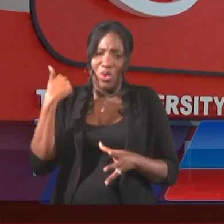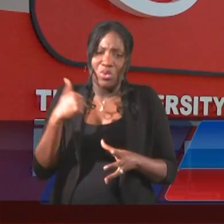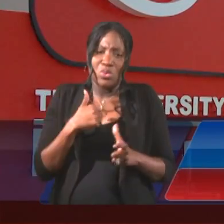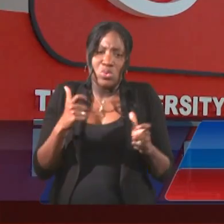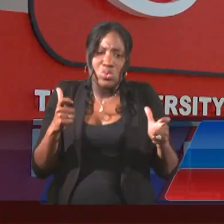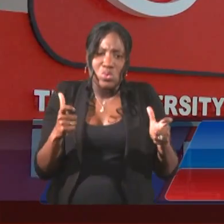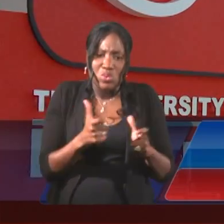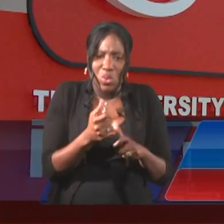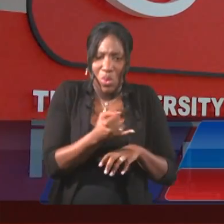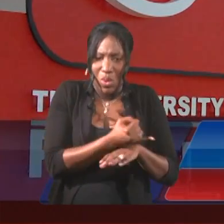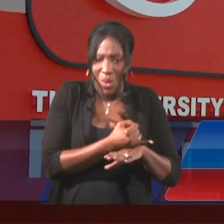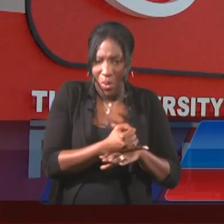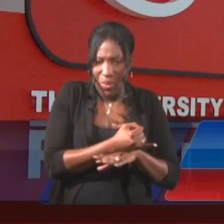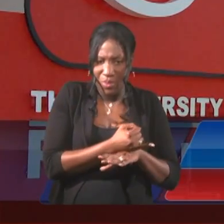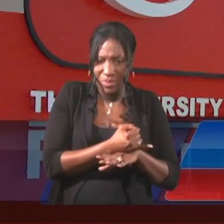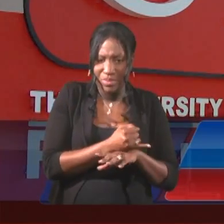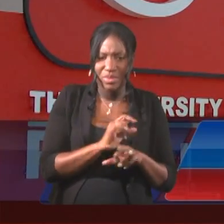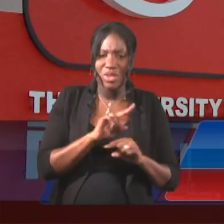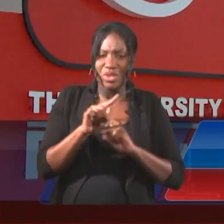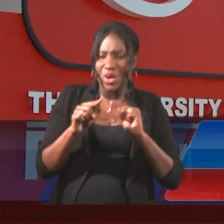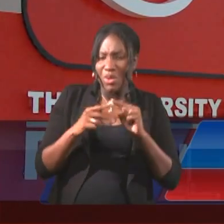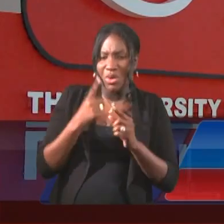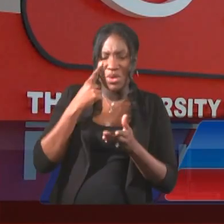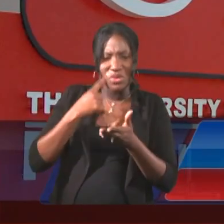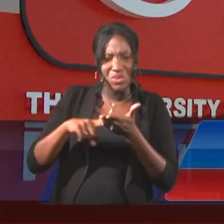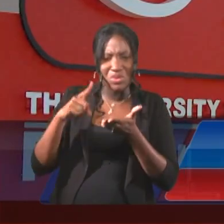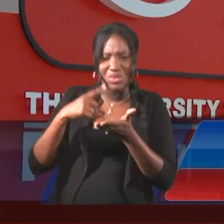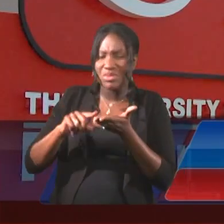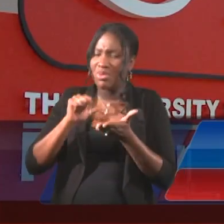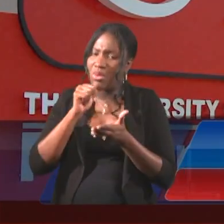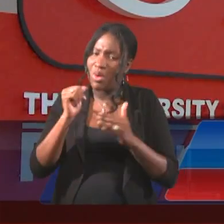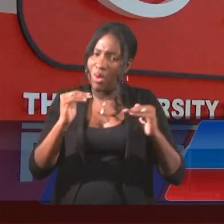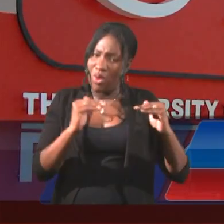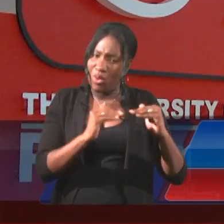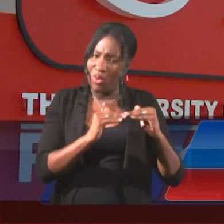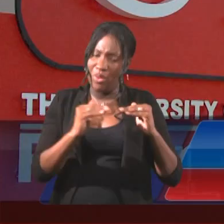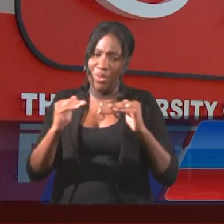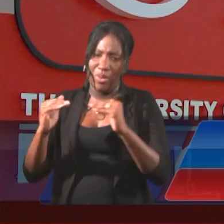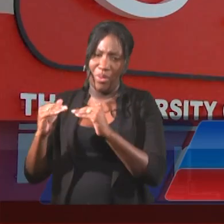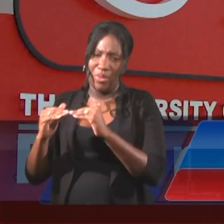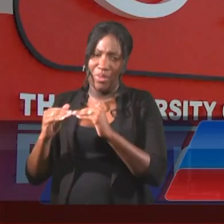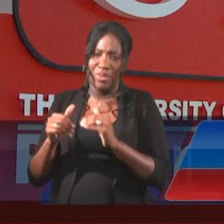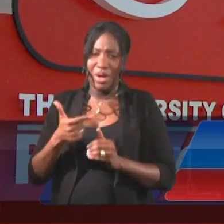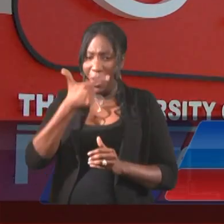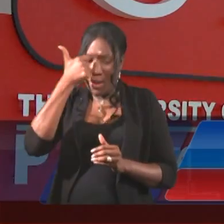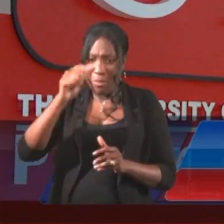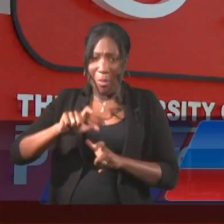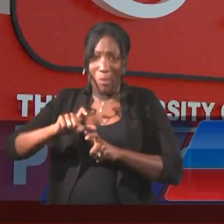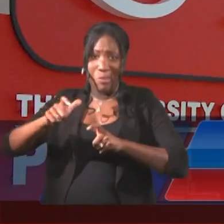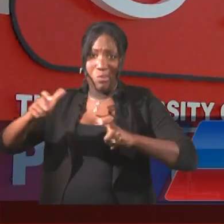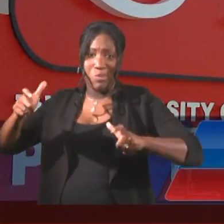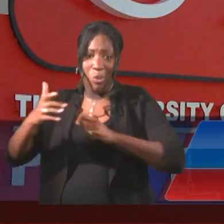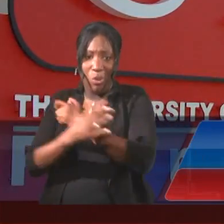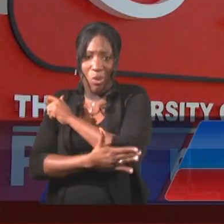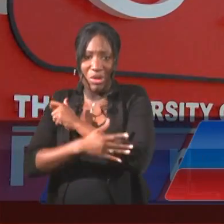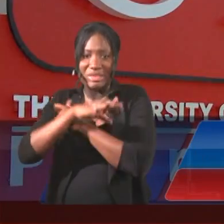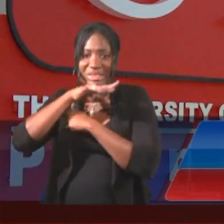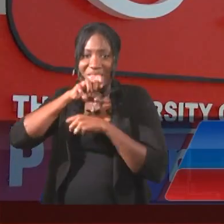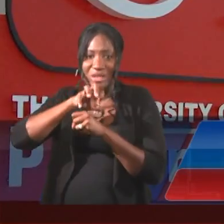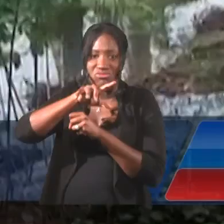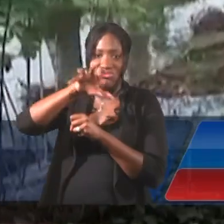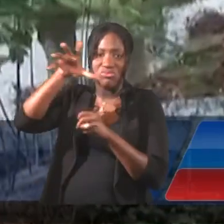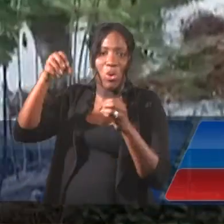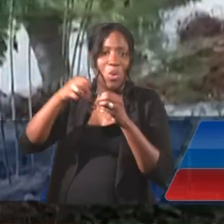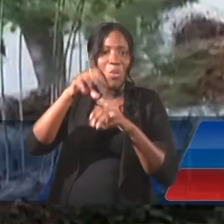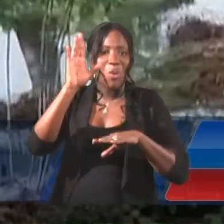state. So when you look at equity in terms of climate justice, we are severely impacted by climate change. Assistant Professor Dr. Dylan